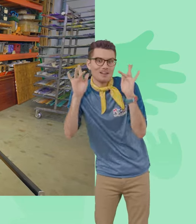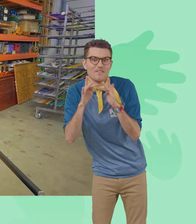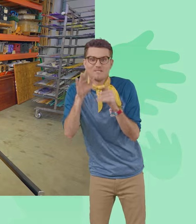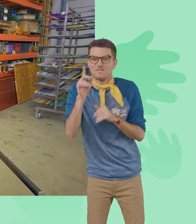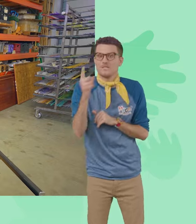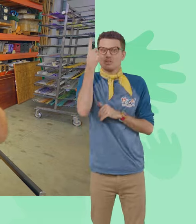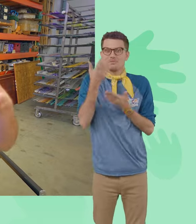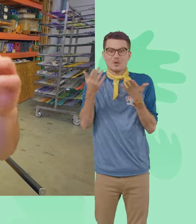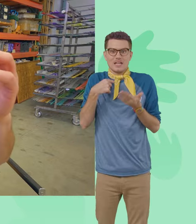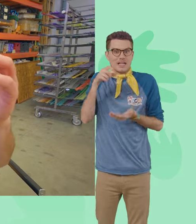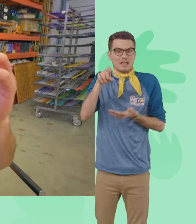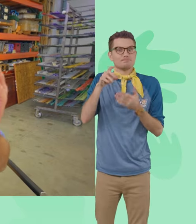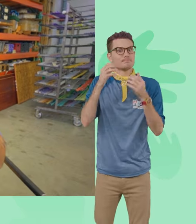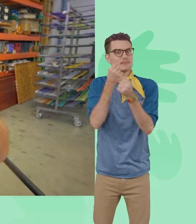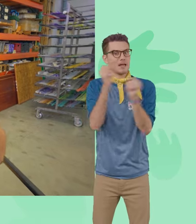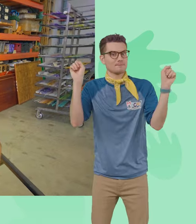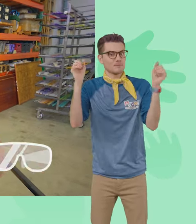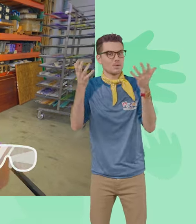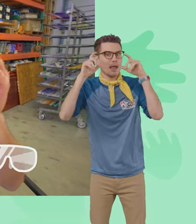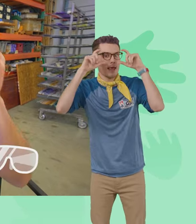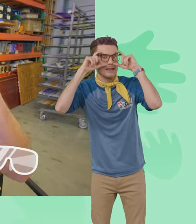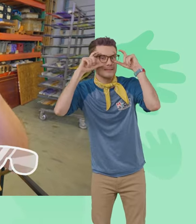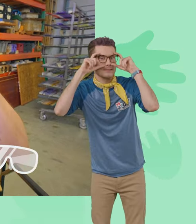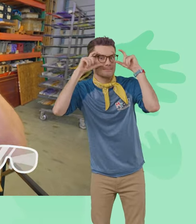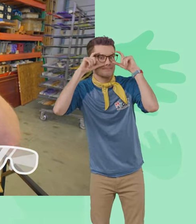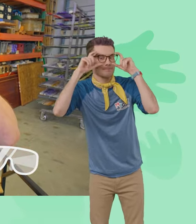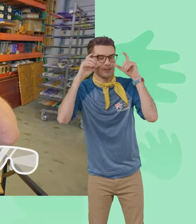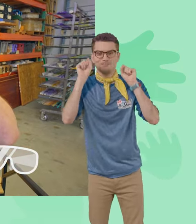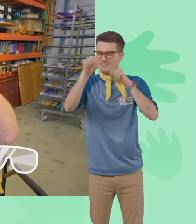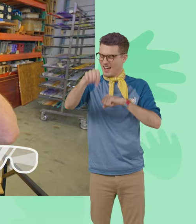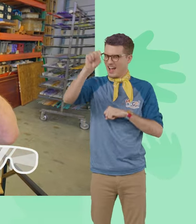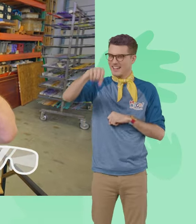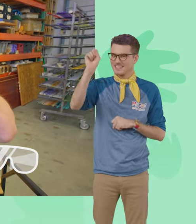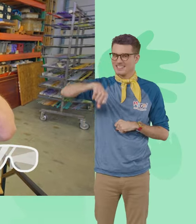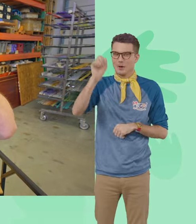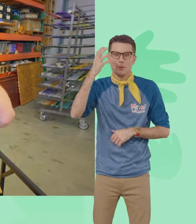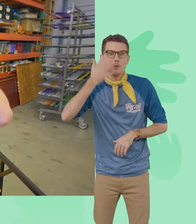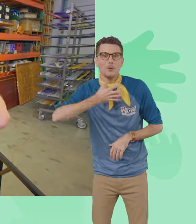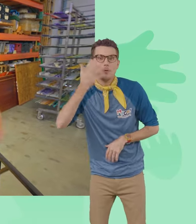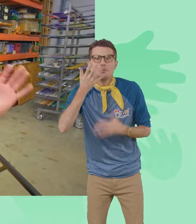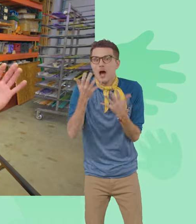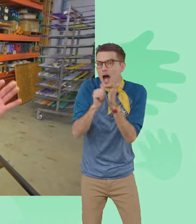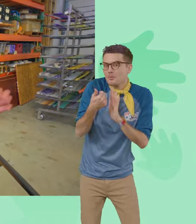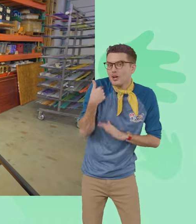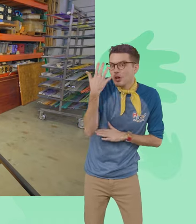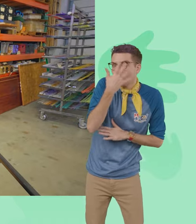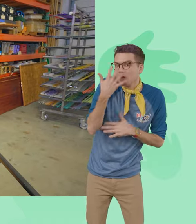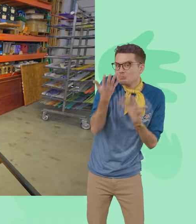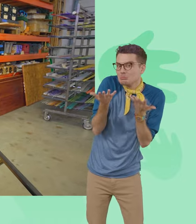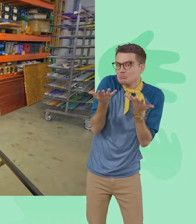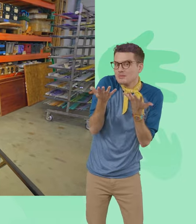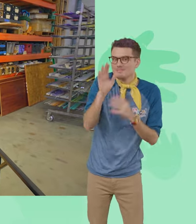I need to do is wear my safety glasses. Yeah! Whoa! How do I